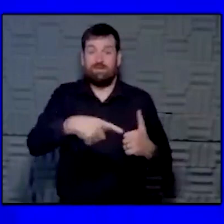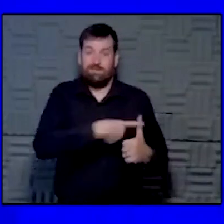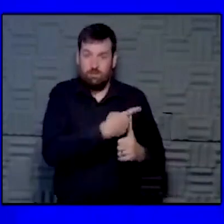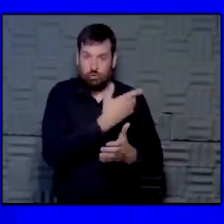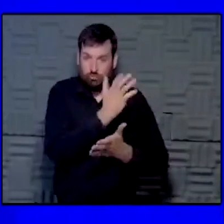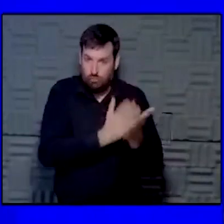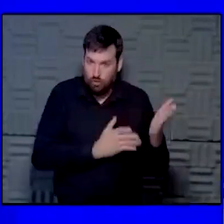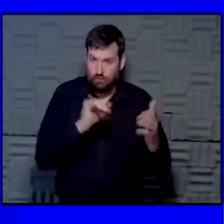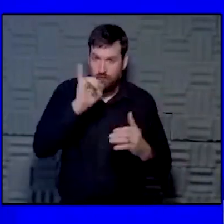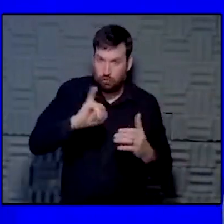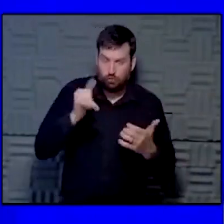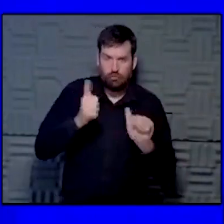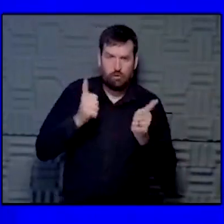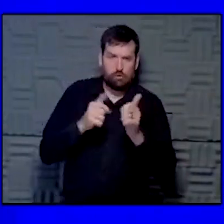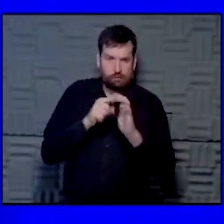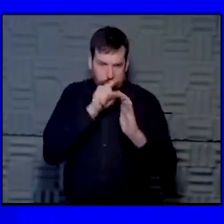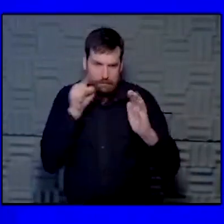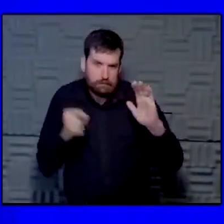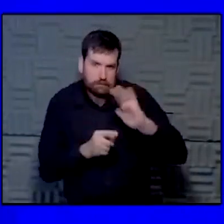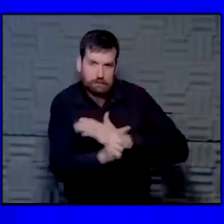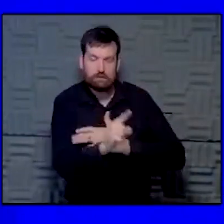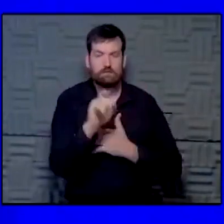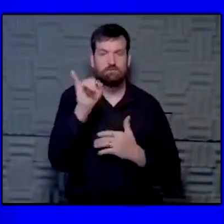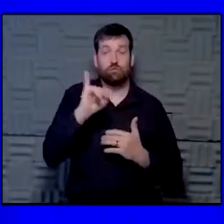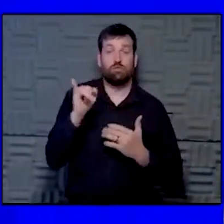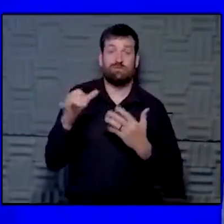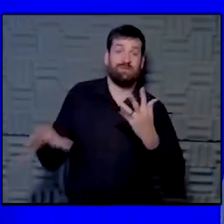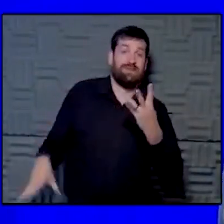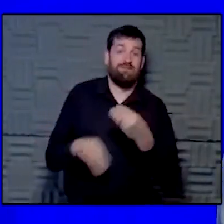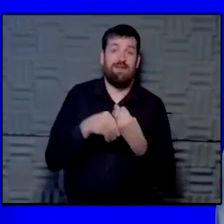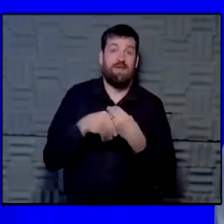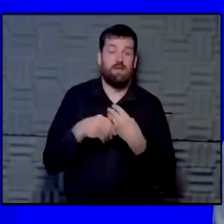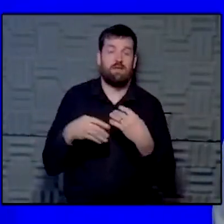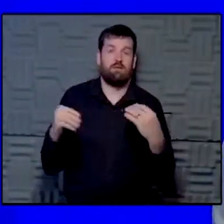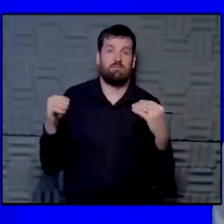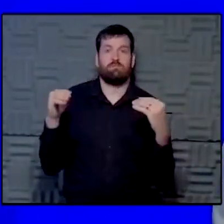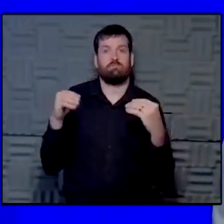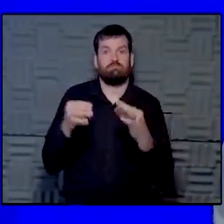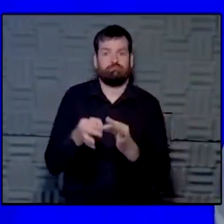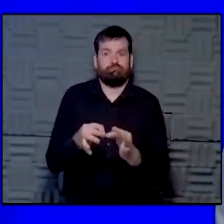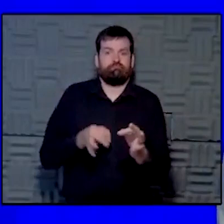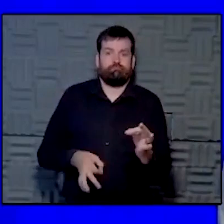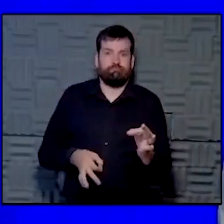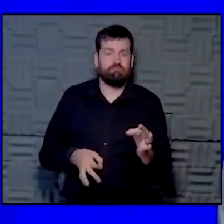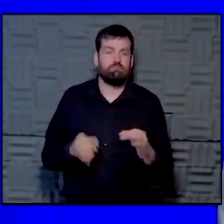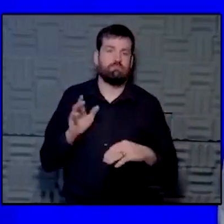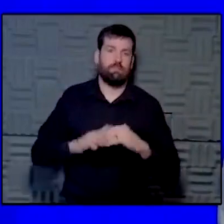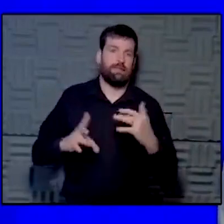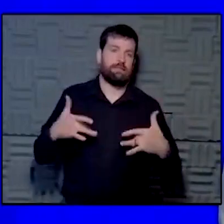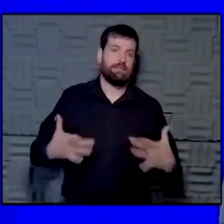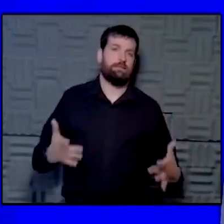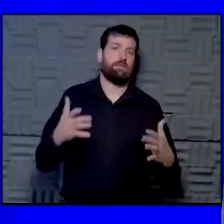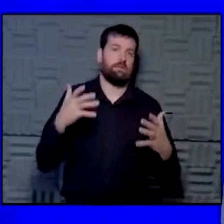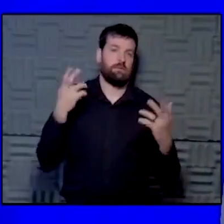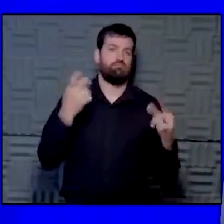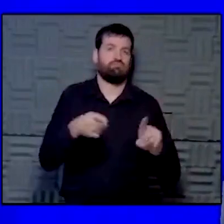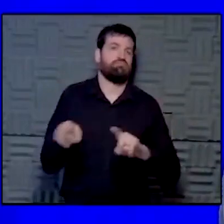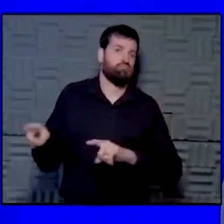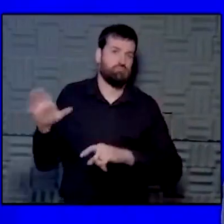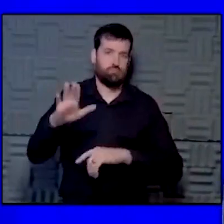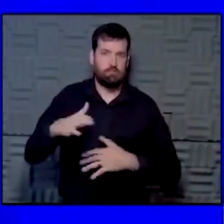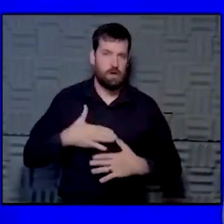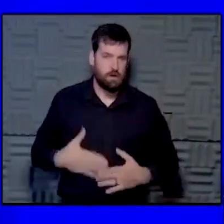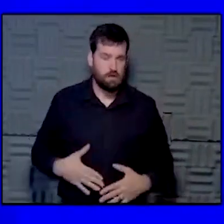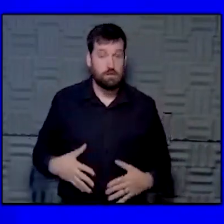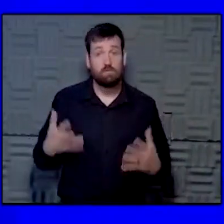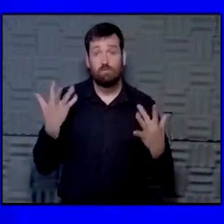to help evade the immune system. So you're hopefully adding this on at a sooner point than it would normally naturally be happening